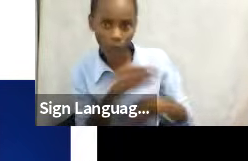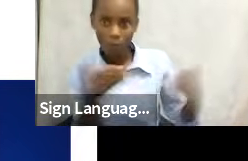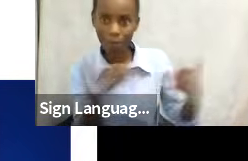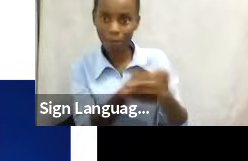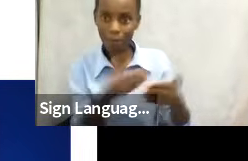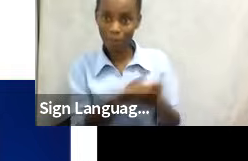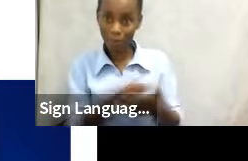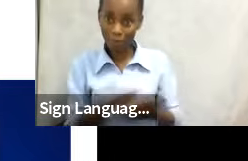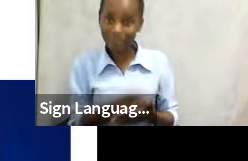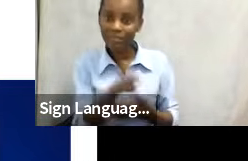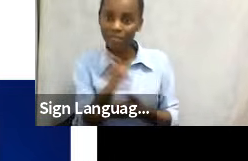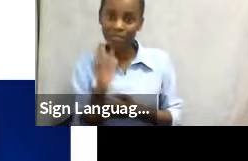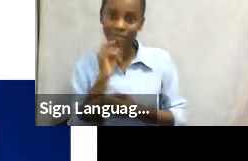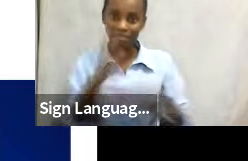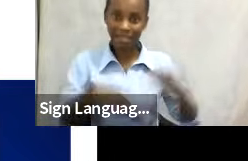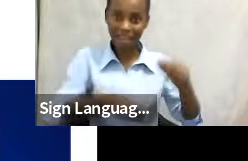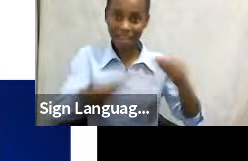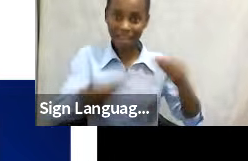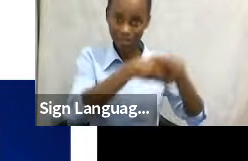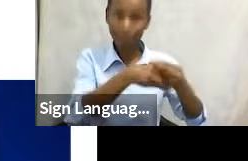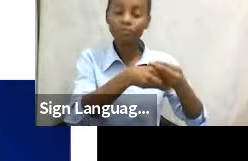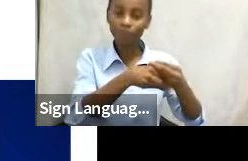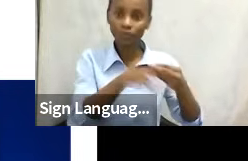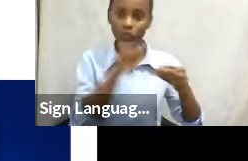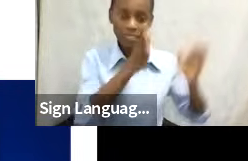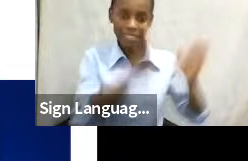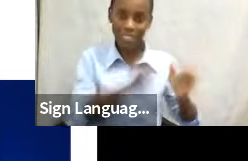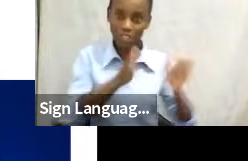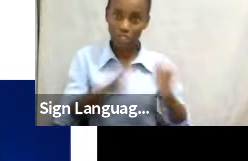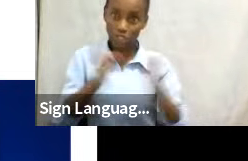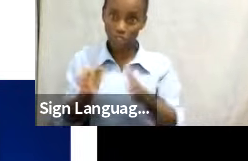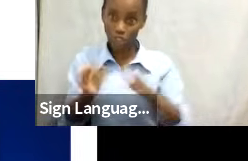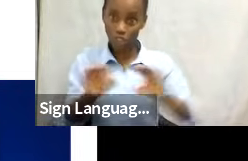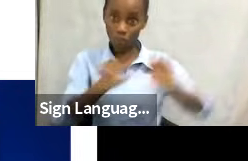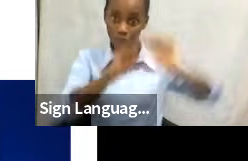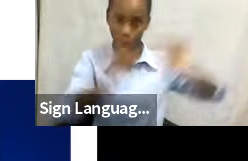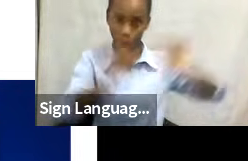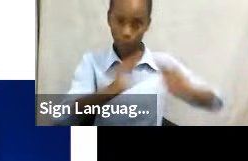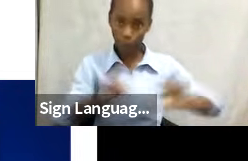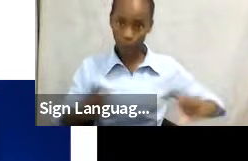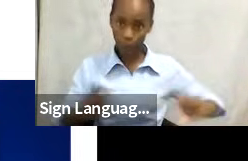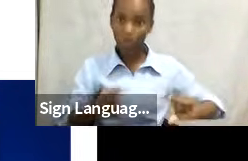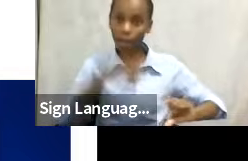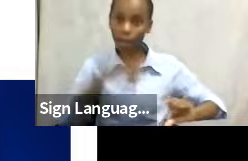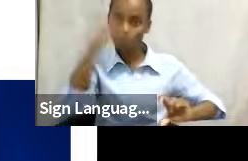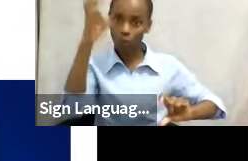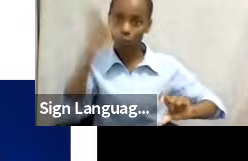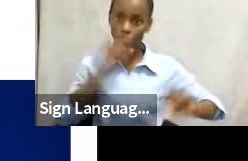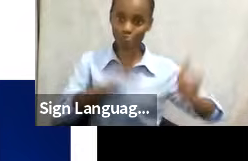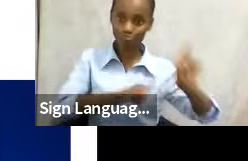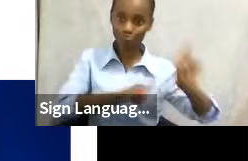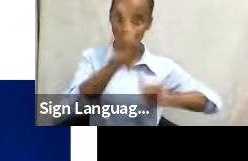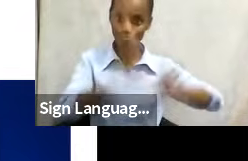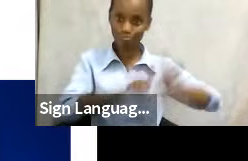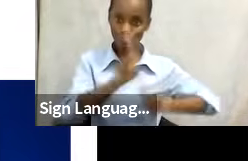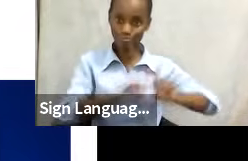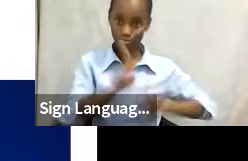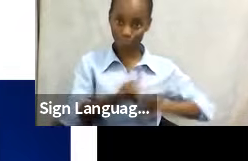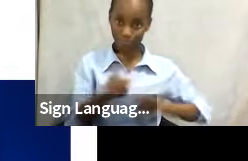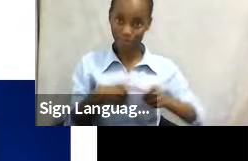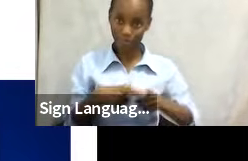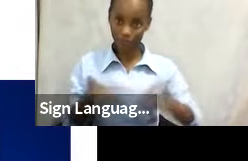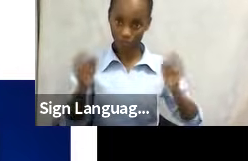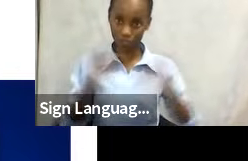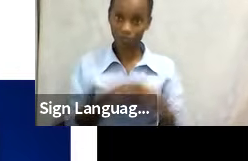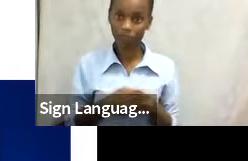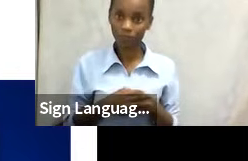information. All sections will be blue once you have correctly completed the return. Before you submit your return, you